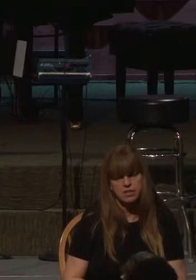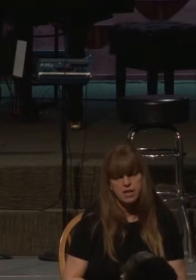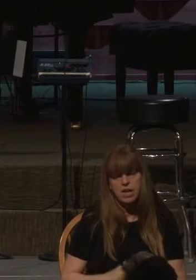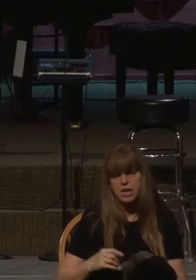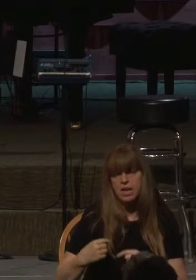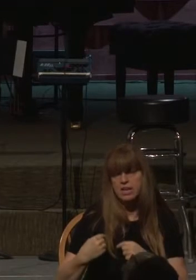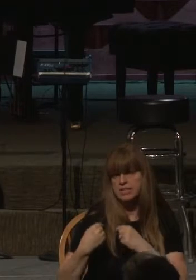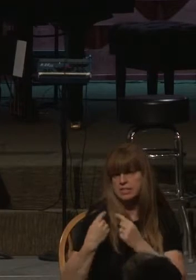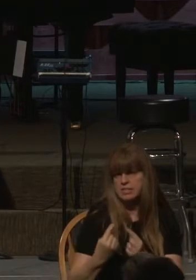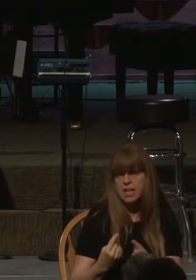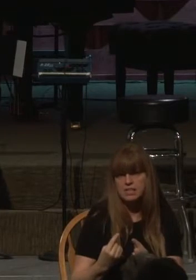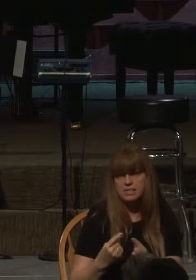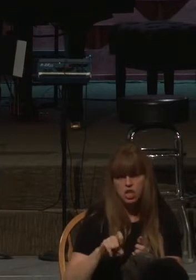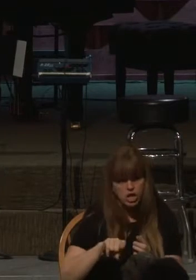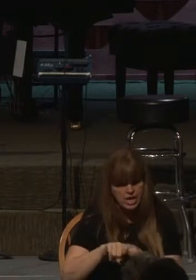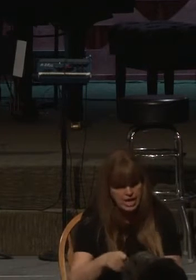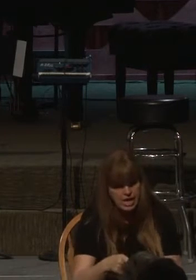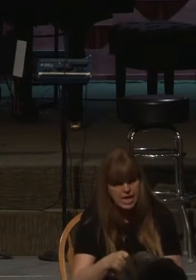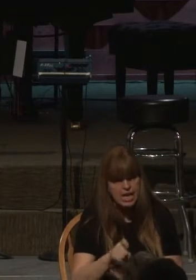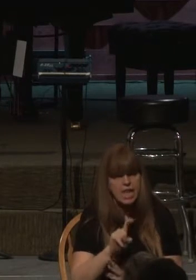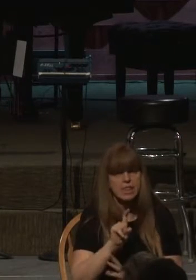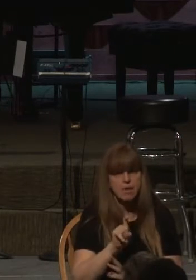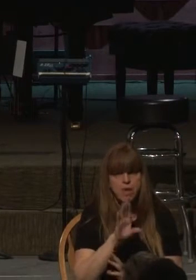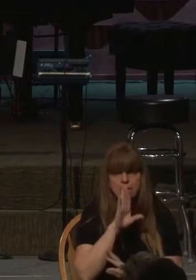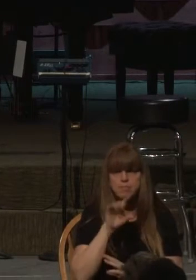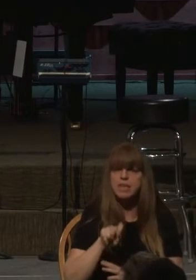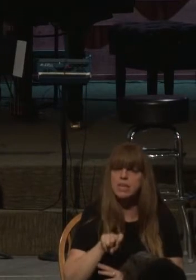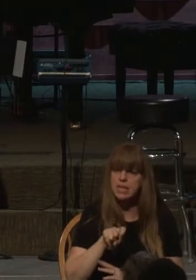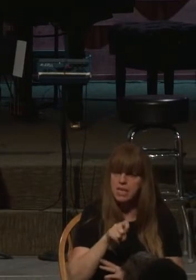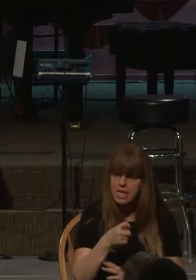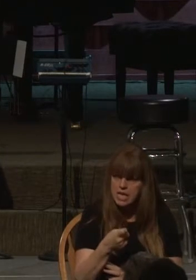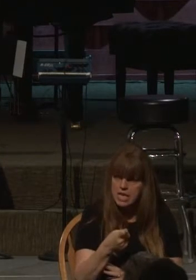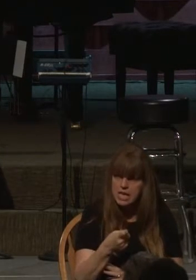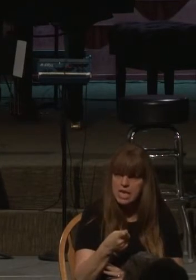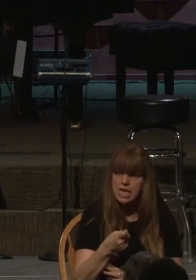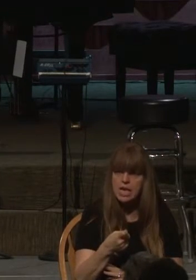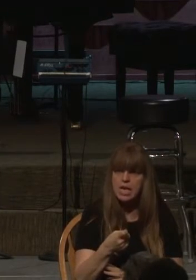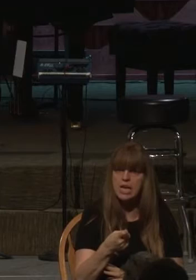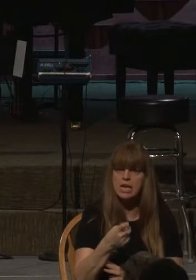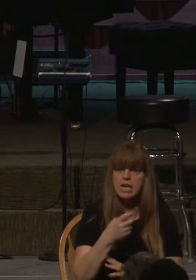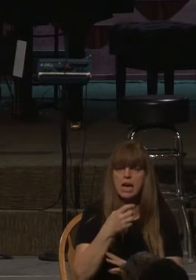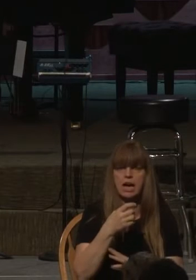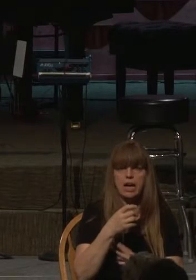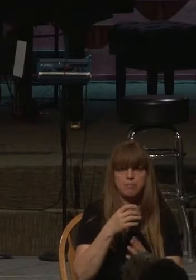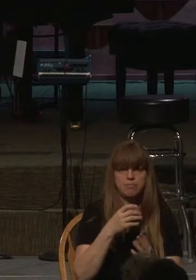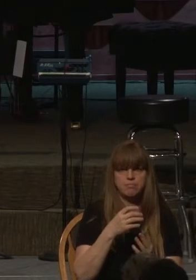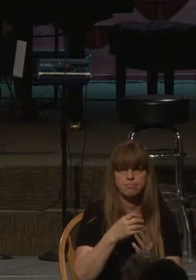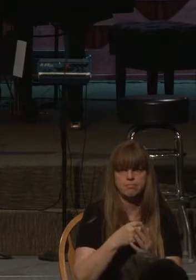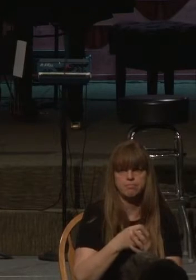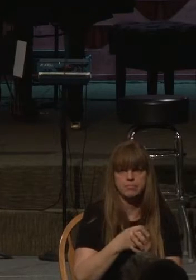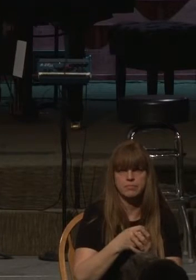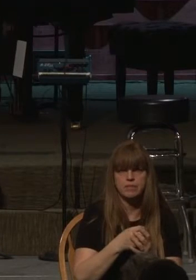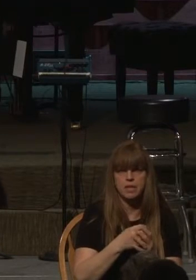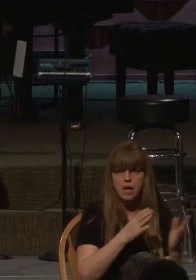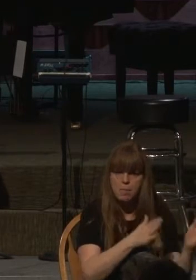Since they are key to discipleship, they must be key initiatives in this local church.